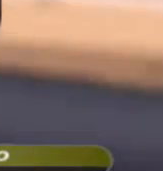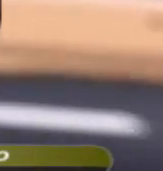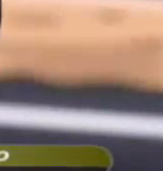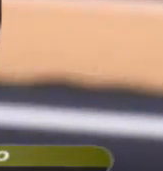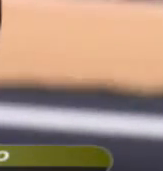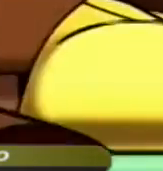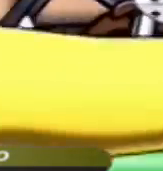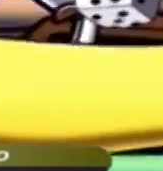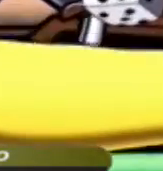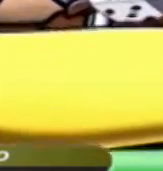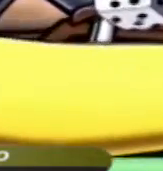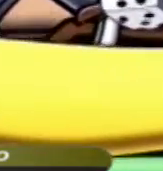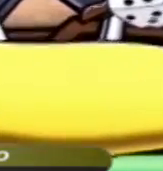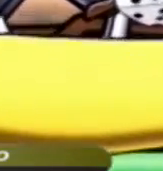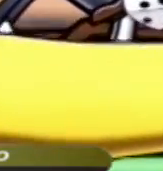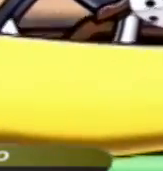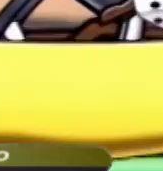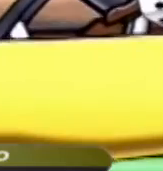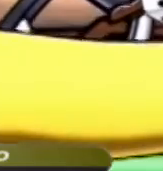me, oh.